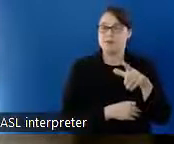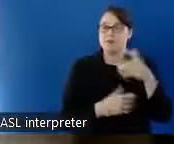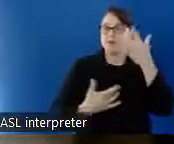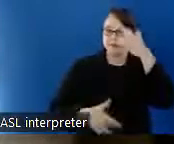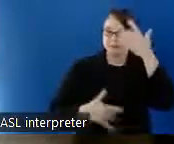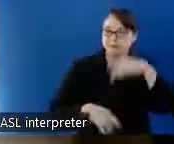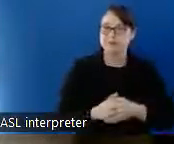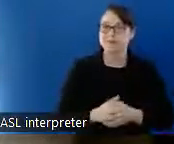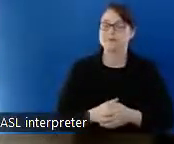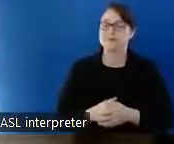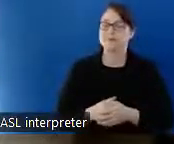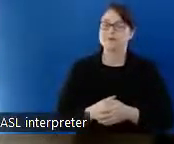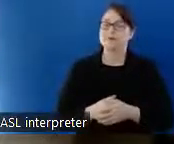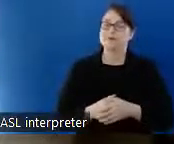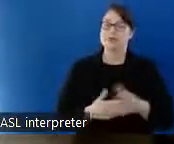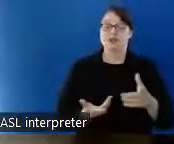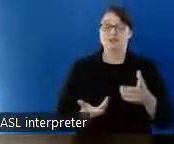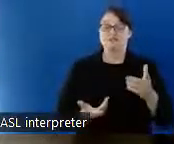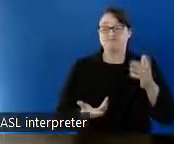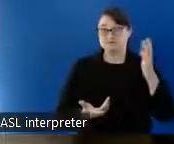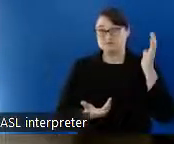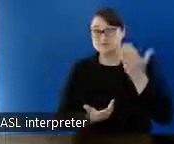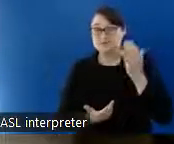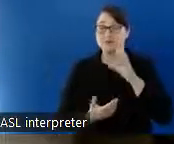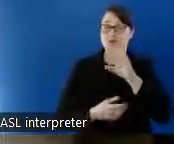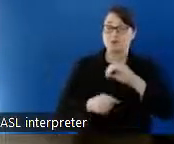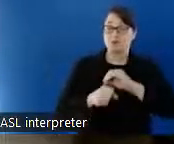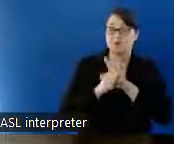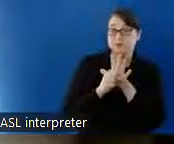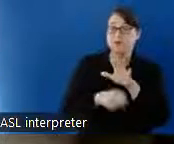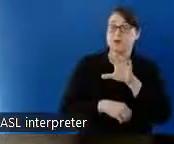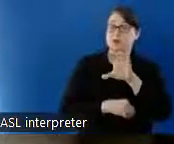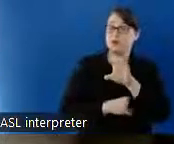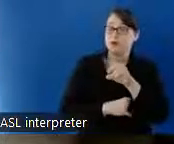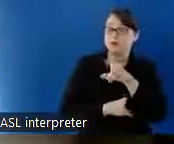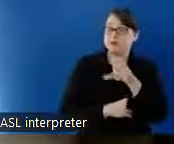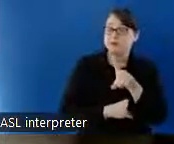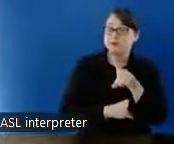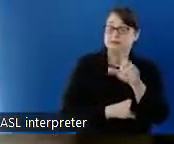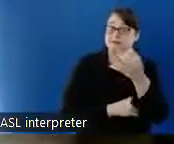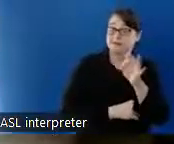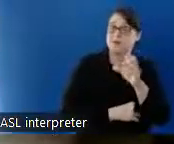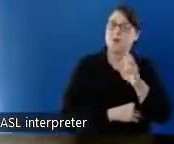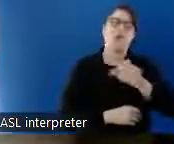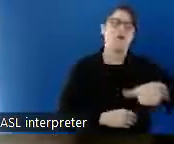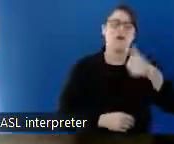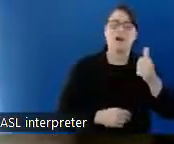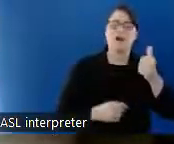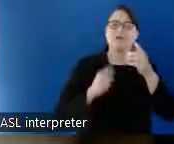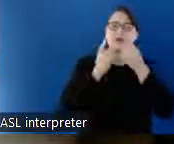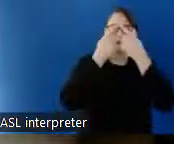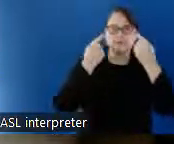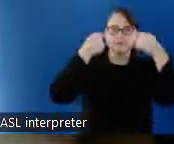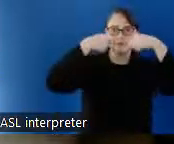with monkeypox can be confused for symptoms of COVID-19 or other respiratory infections, it makes it confusing as to whether or